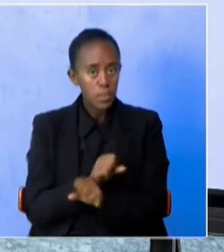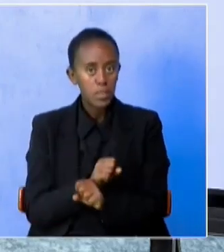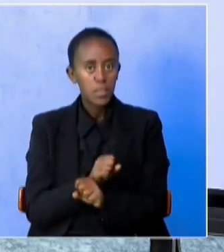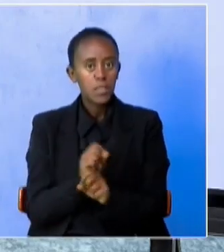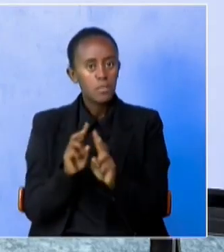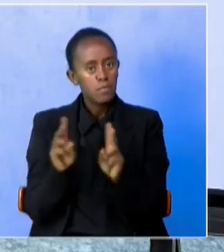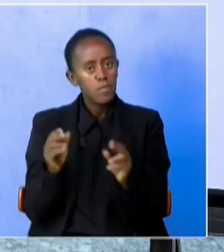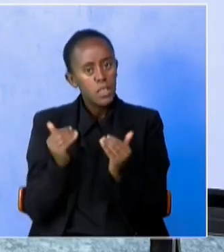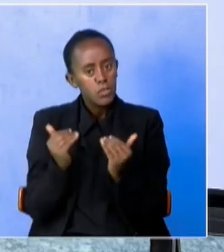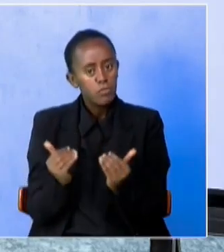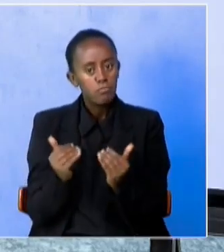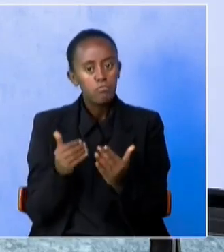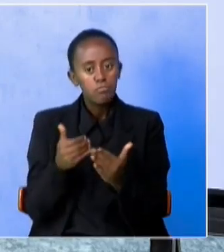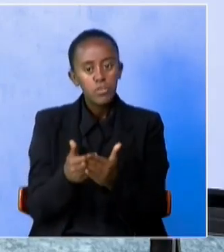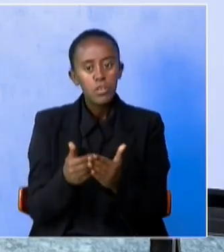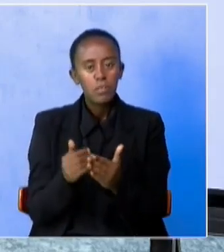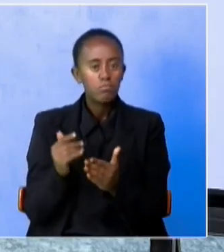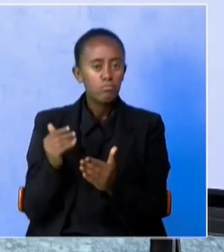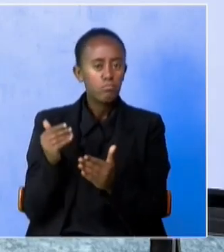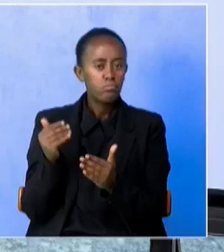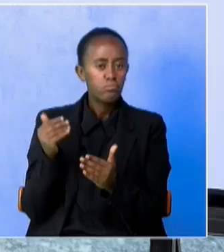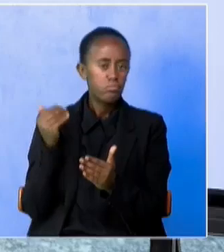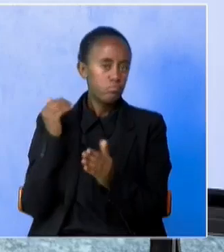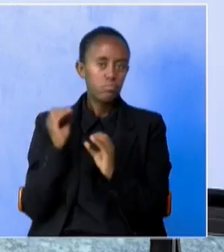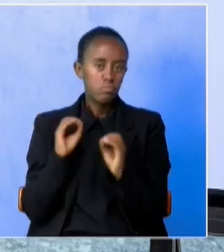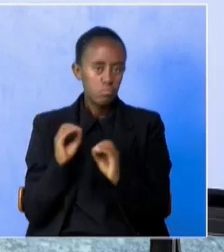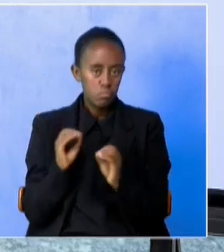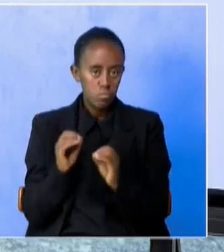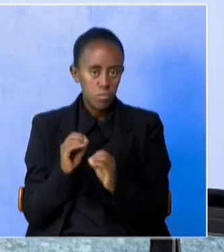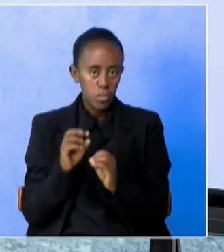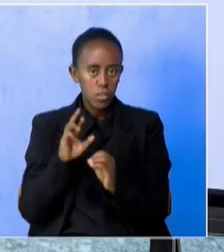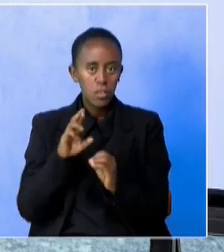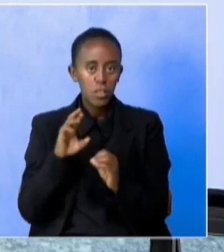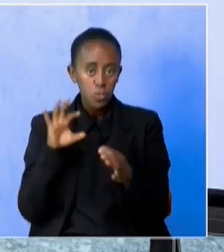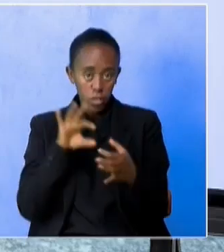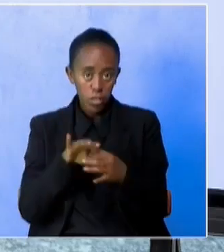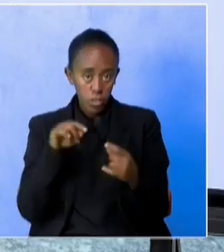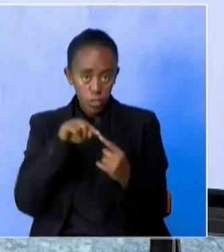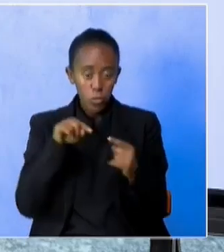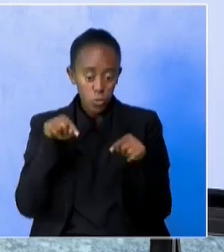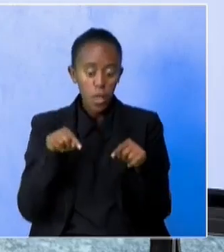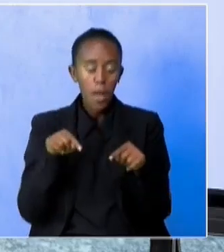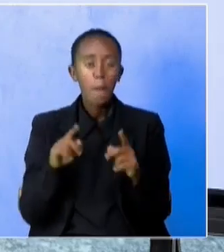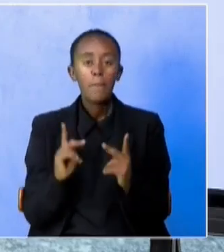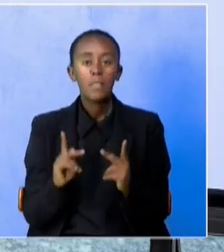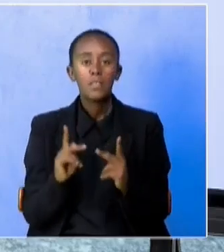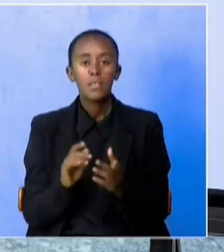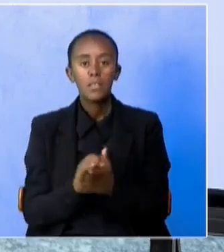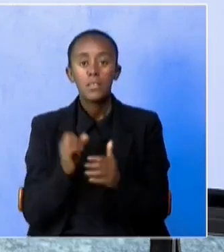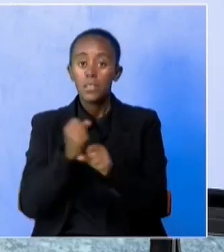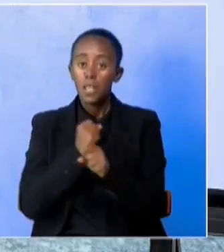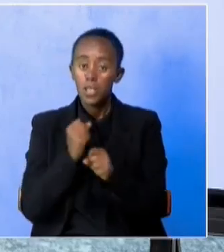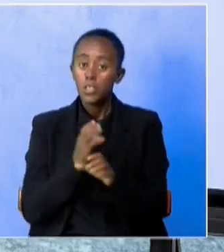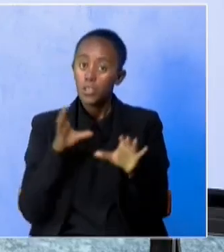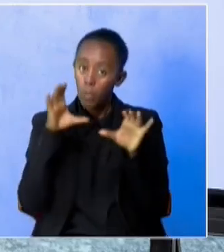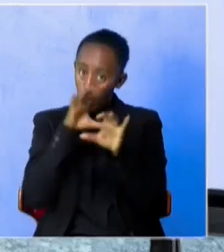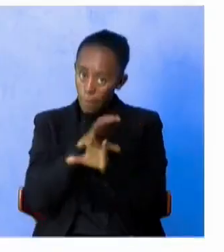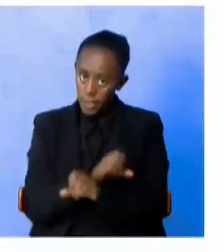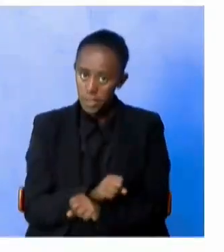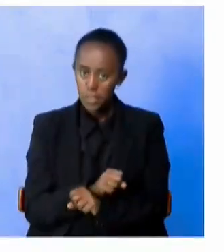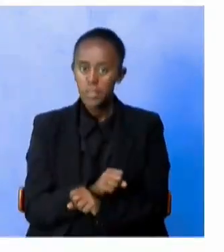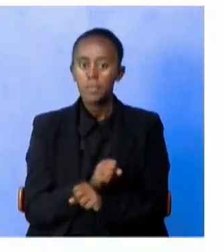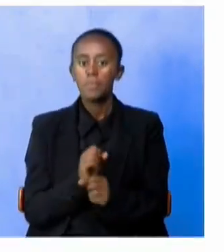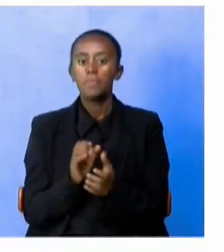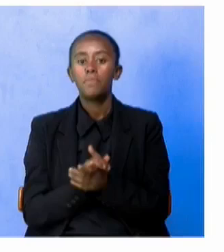shows us that it is very related to the present, even though the action is completed. Another one.